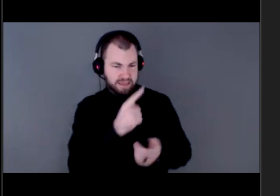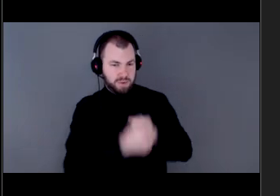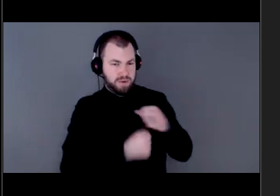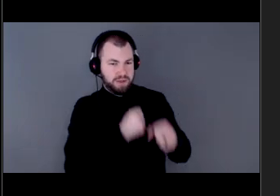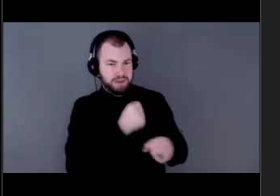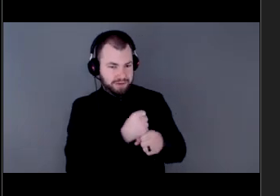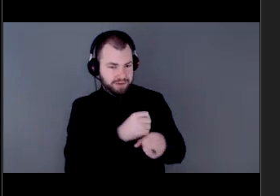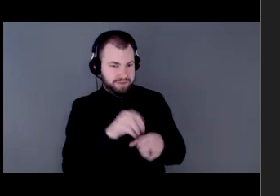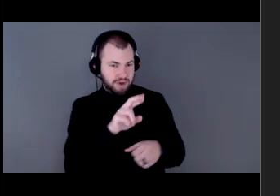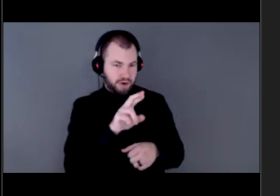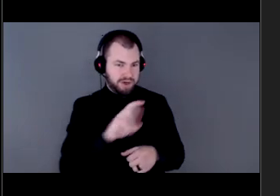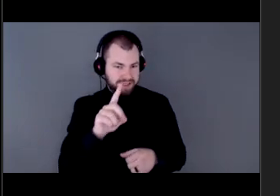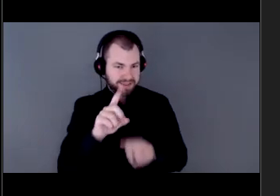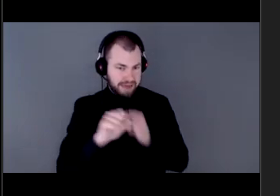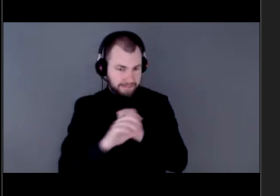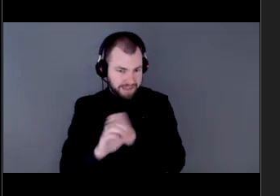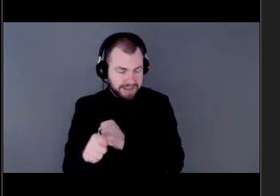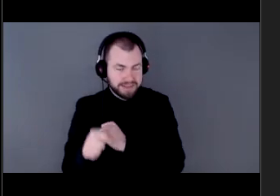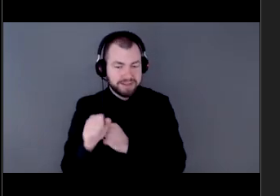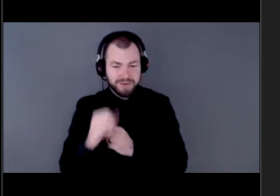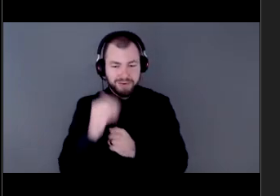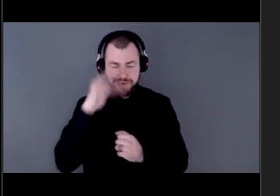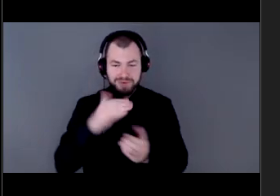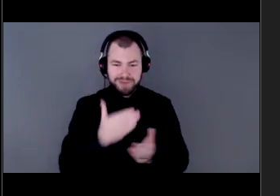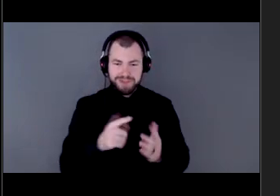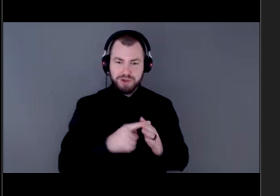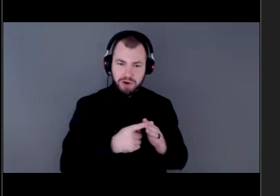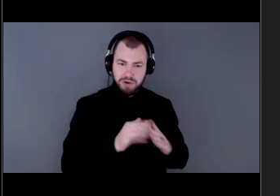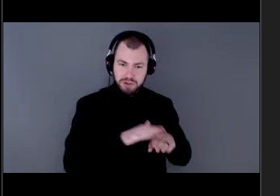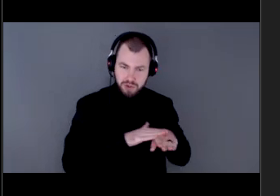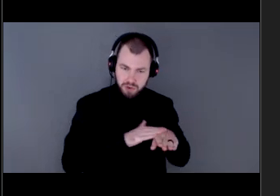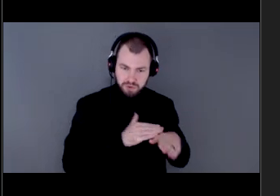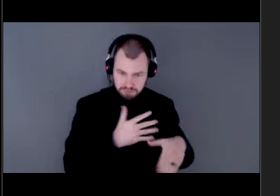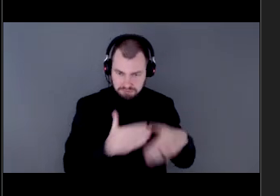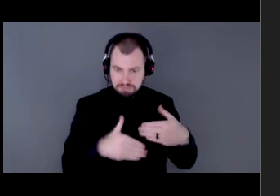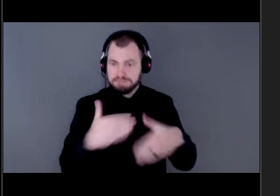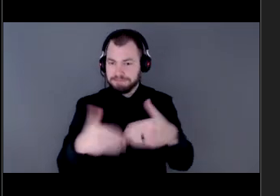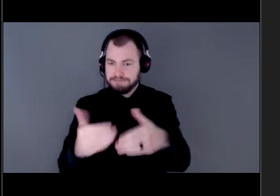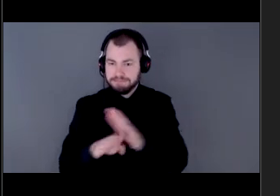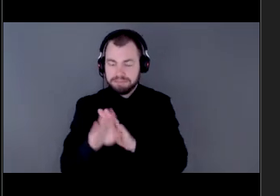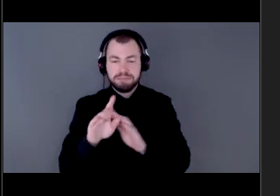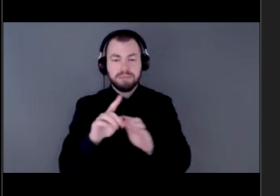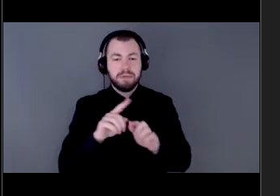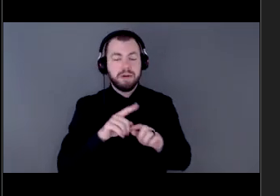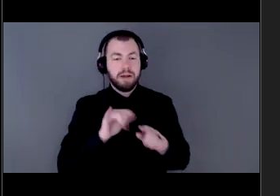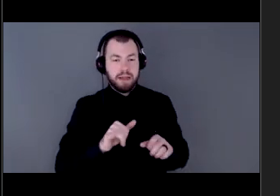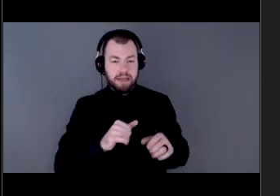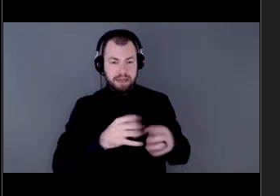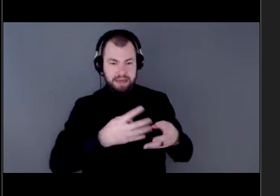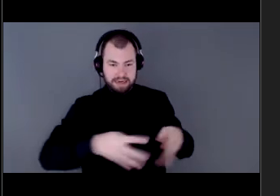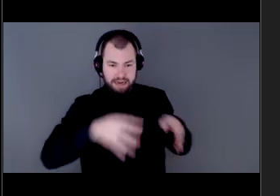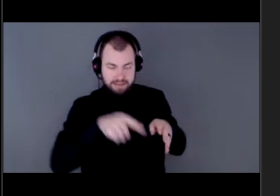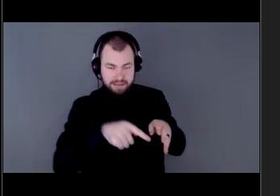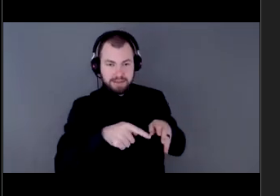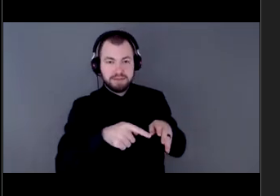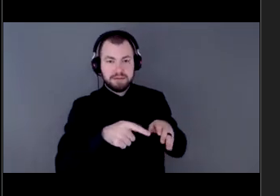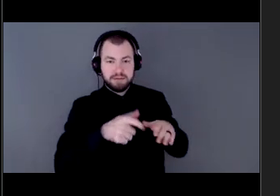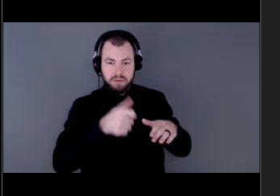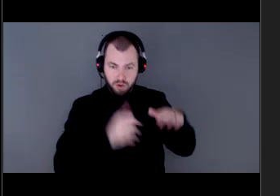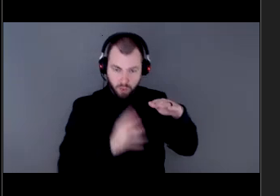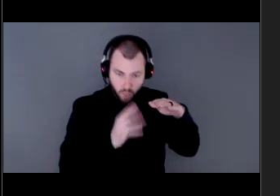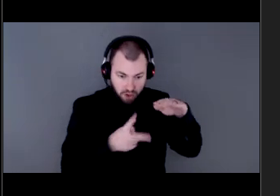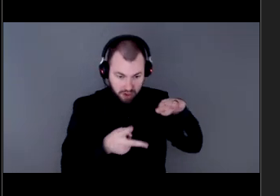so as you know, these things start slowly, but I think we're making tremendous progress, is that cutting these nets underwater is incredibly hard. We